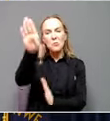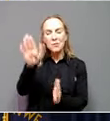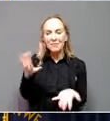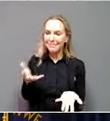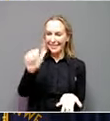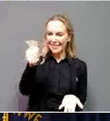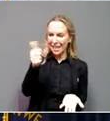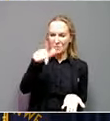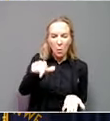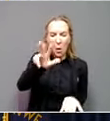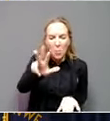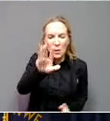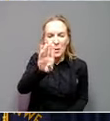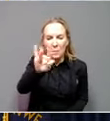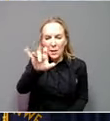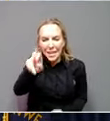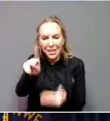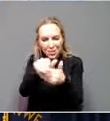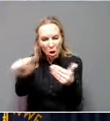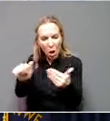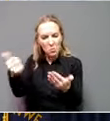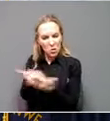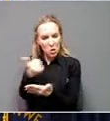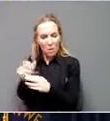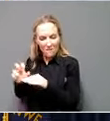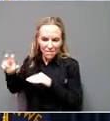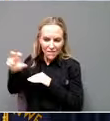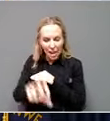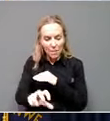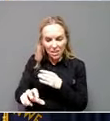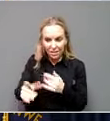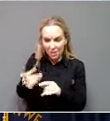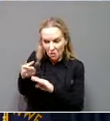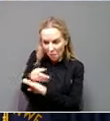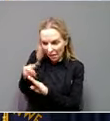$10.3 billion of new investment, and it's not quite Thanksgiving, though it's really close.